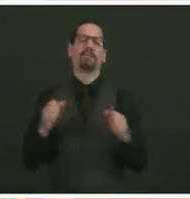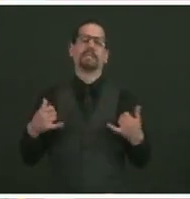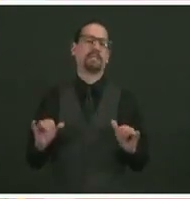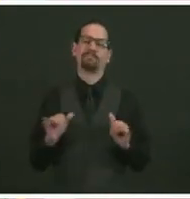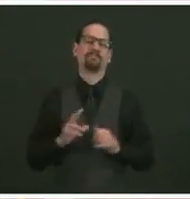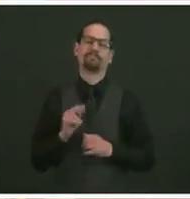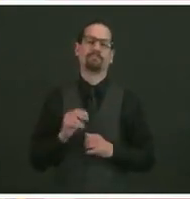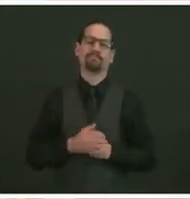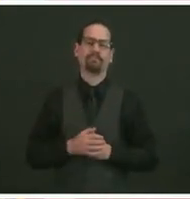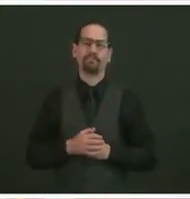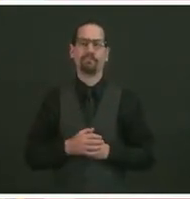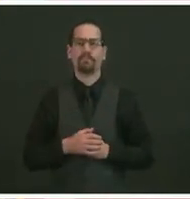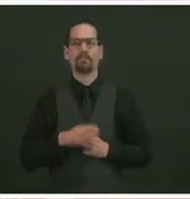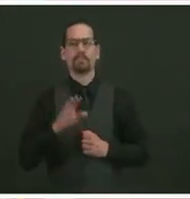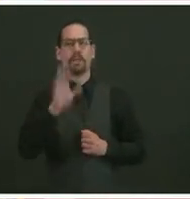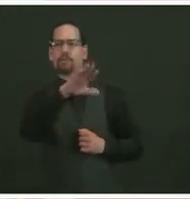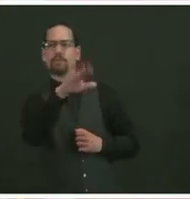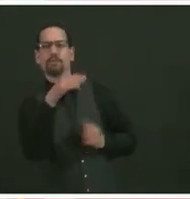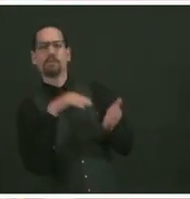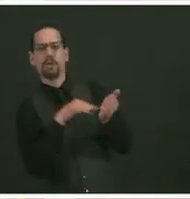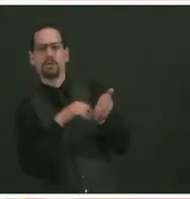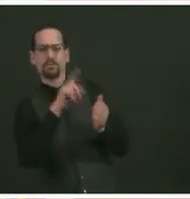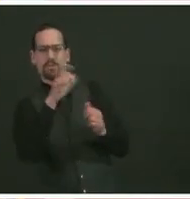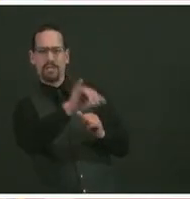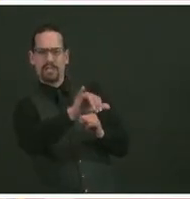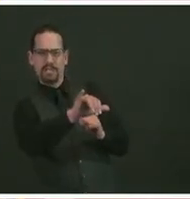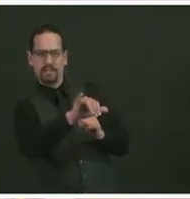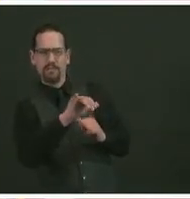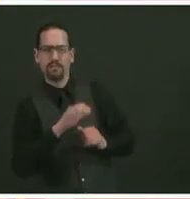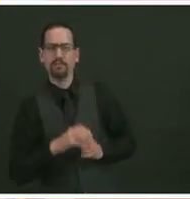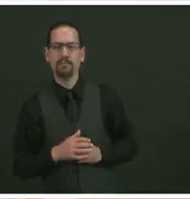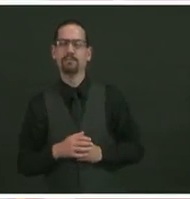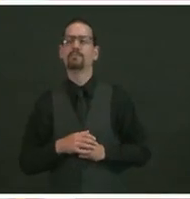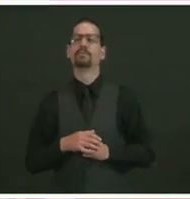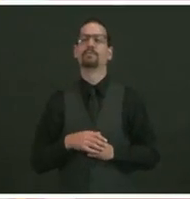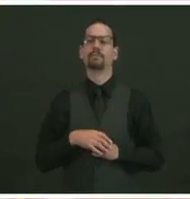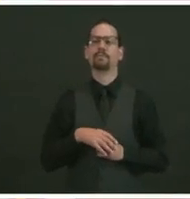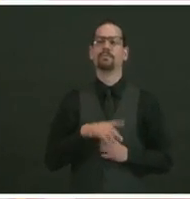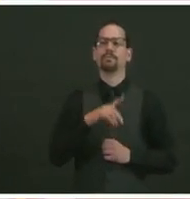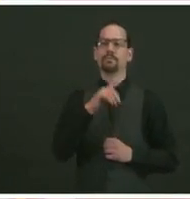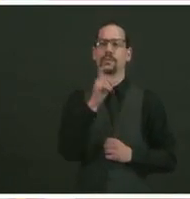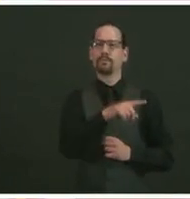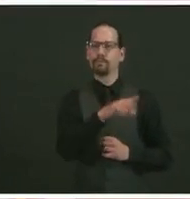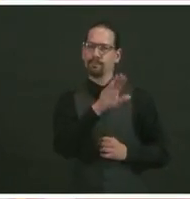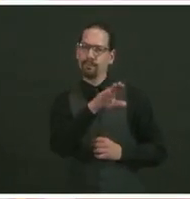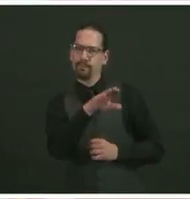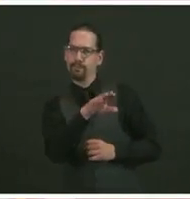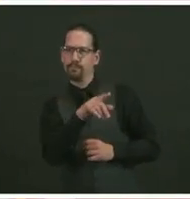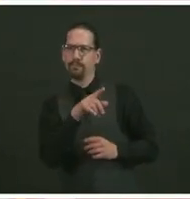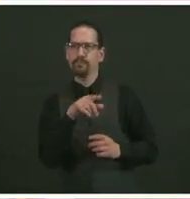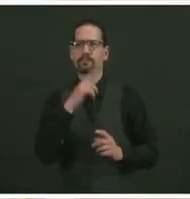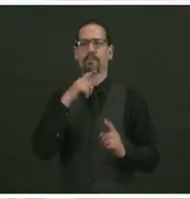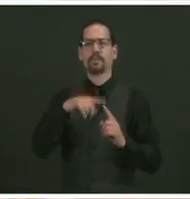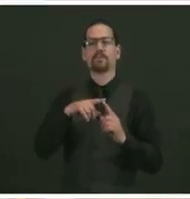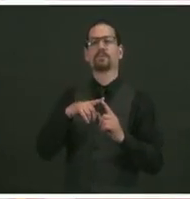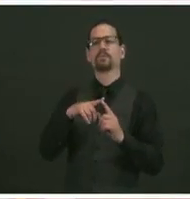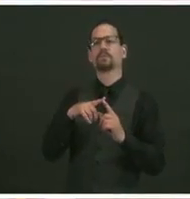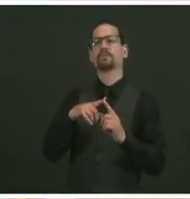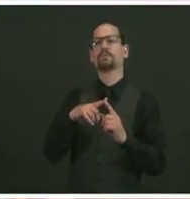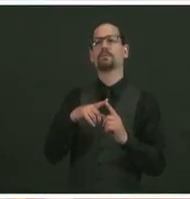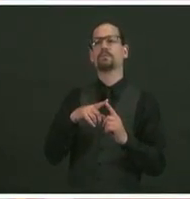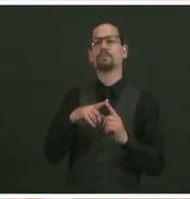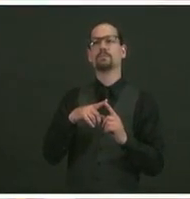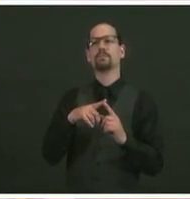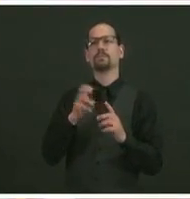podium, the National Counterintelligence and Security Center, which is part of the Office of the Director of